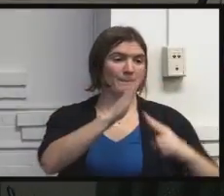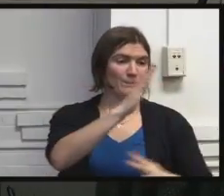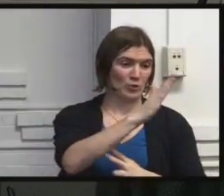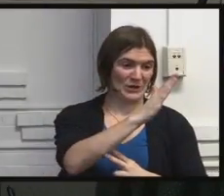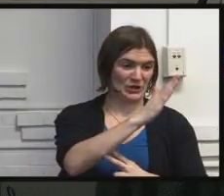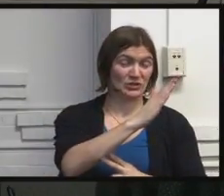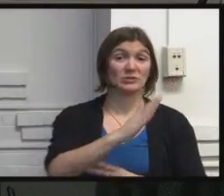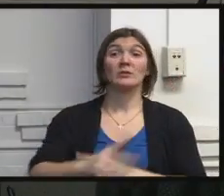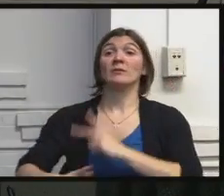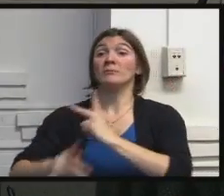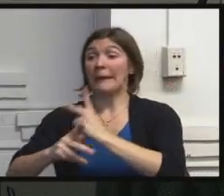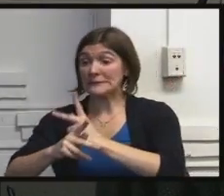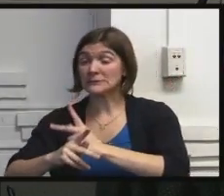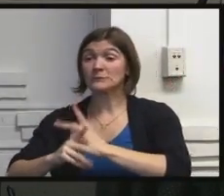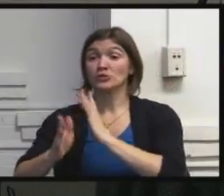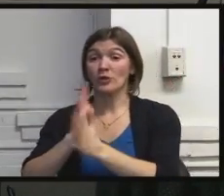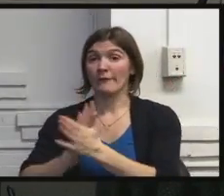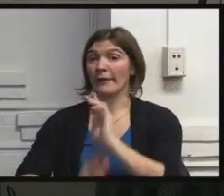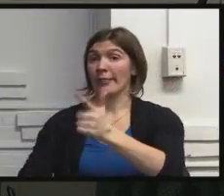maintenance of traffic next.